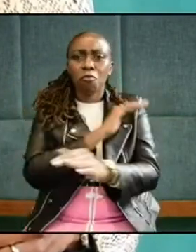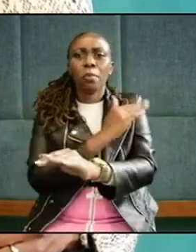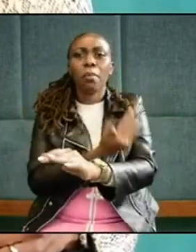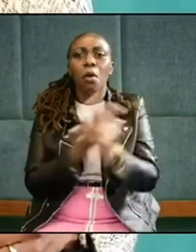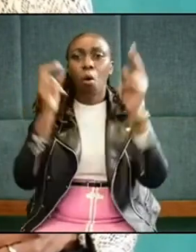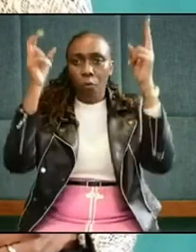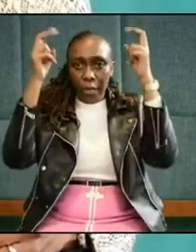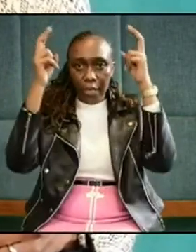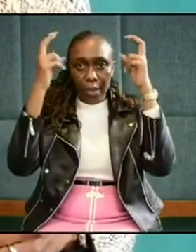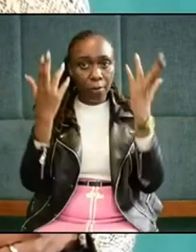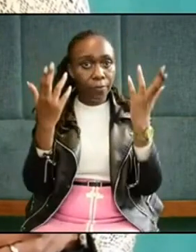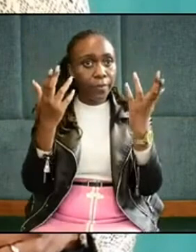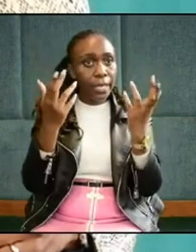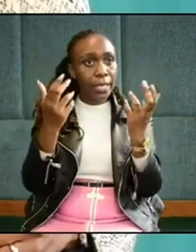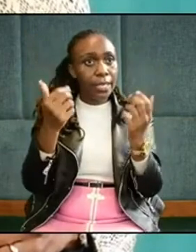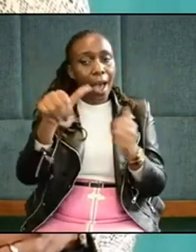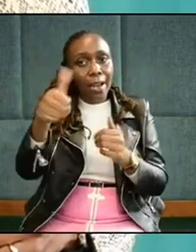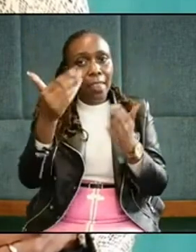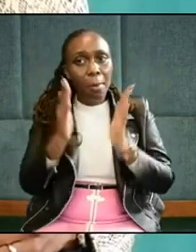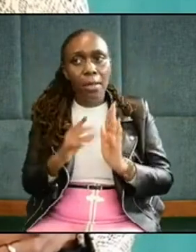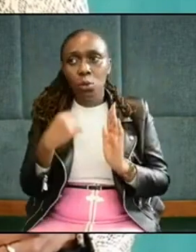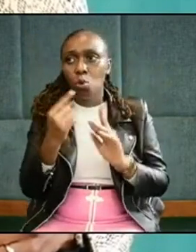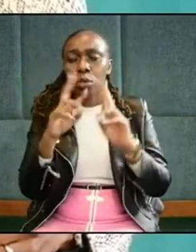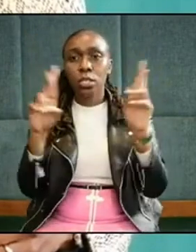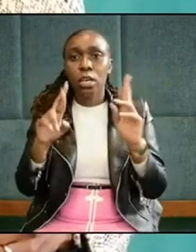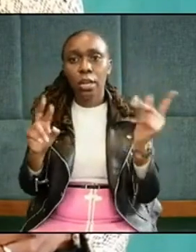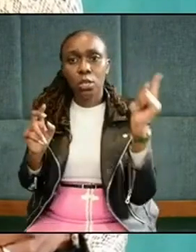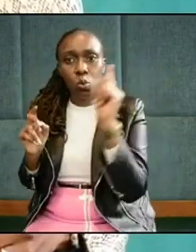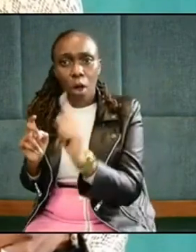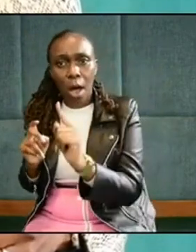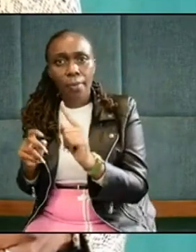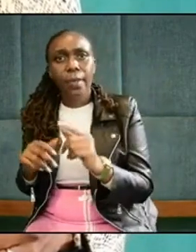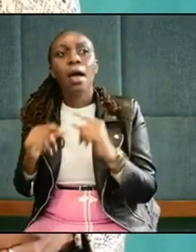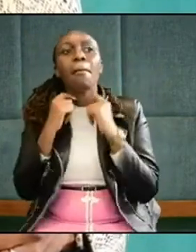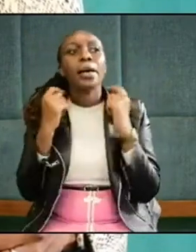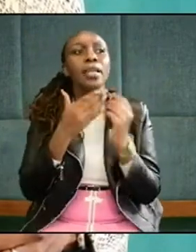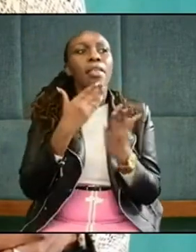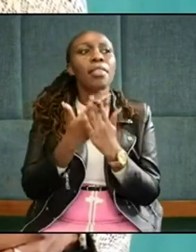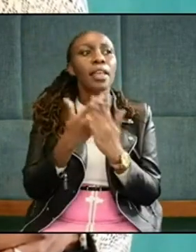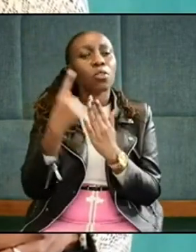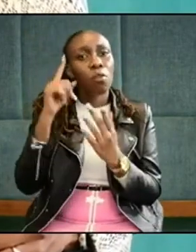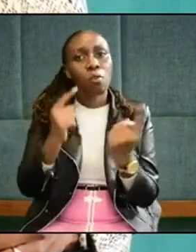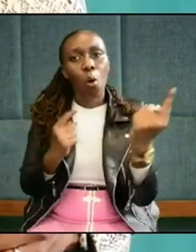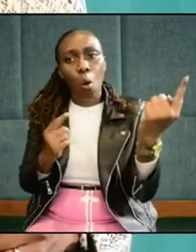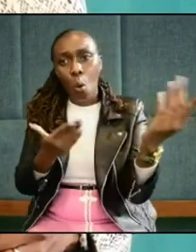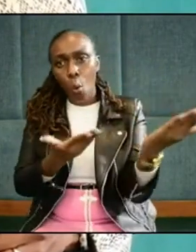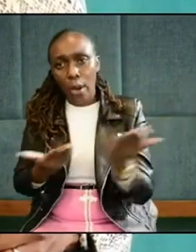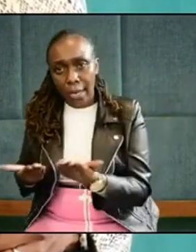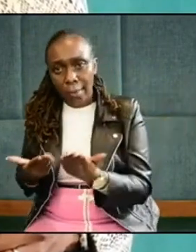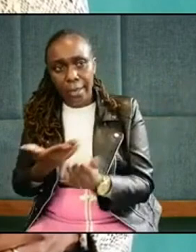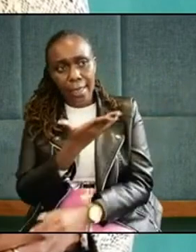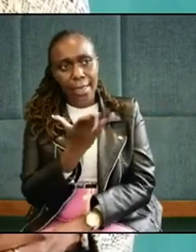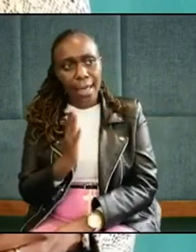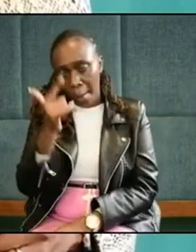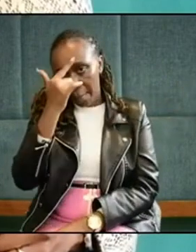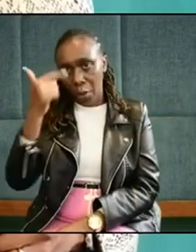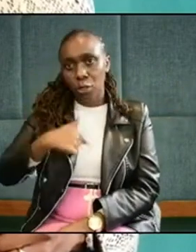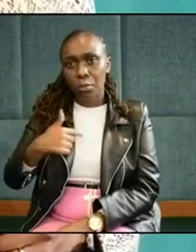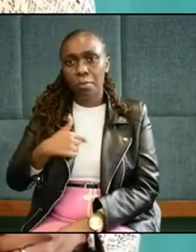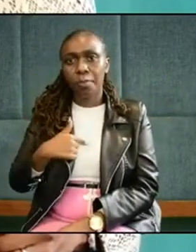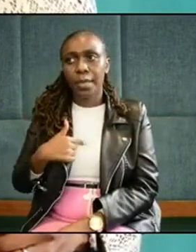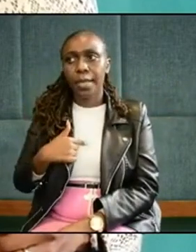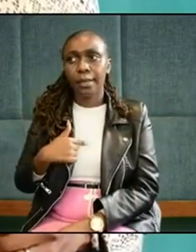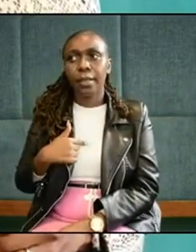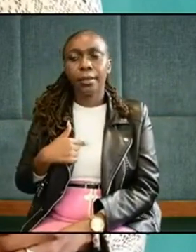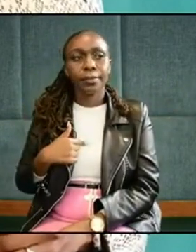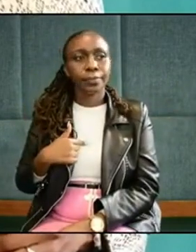one. Is there one more who wants to come? Thank you, Pastor, for welcoming them. Because I am chained here.